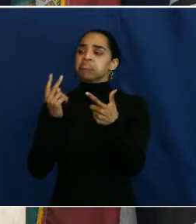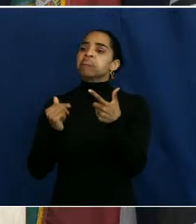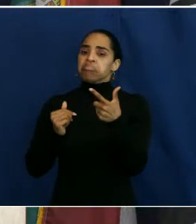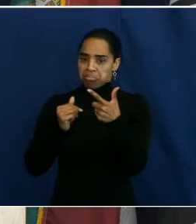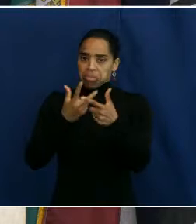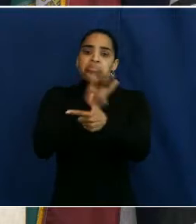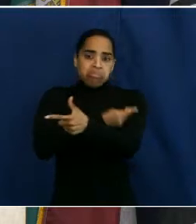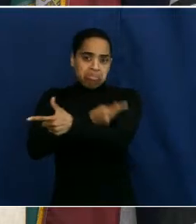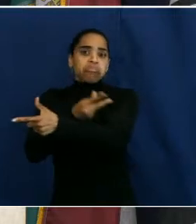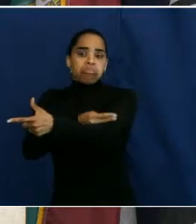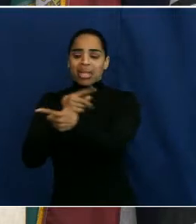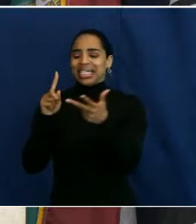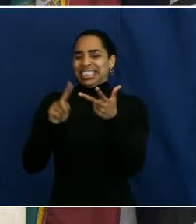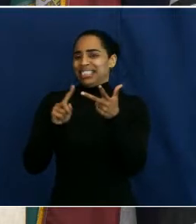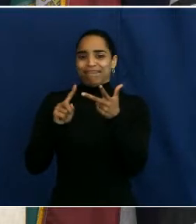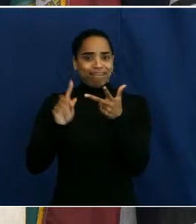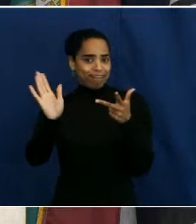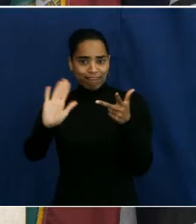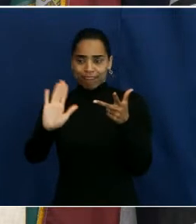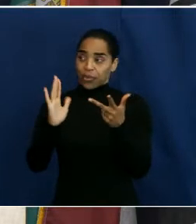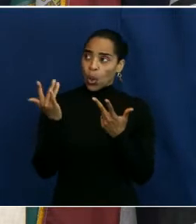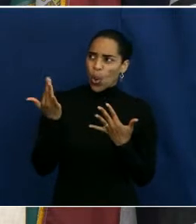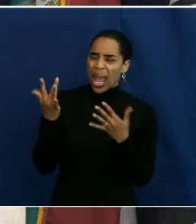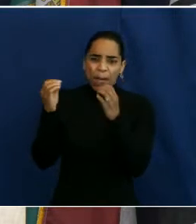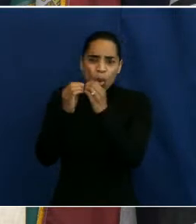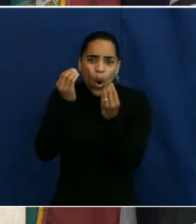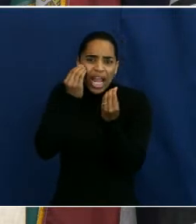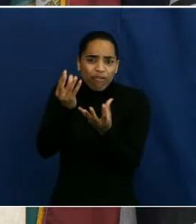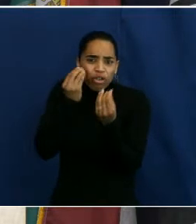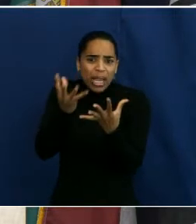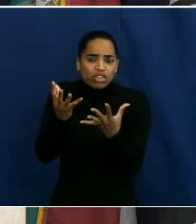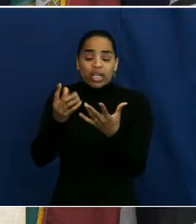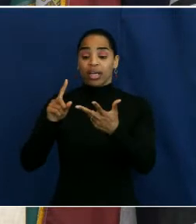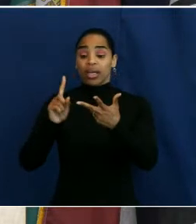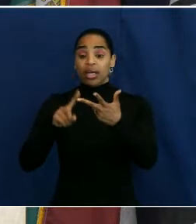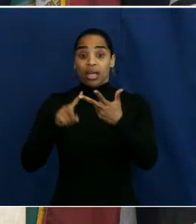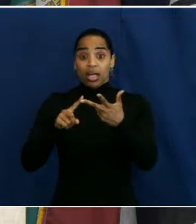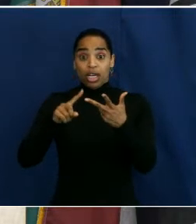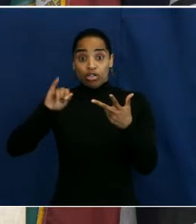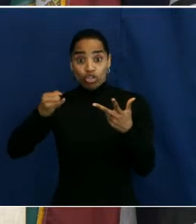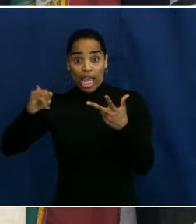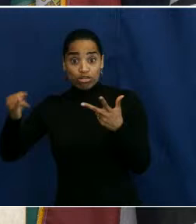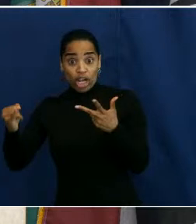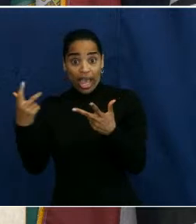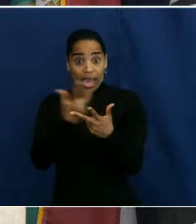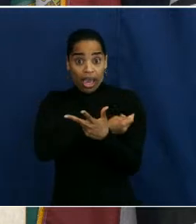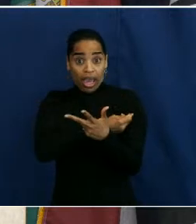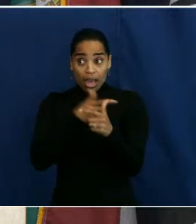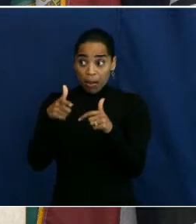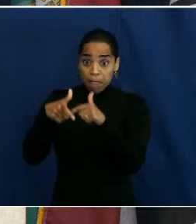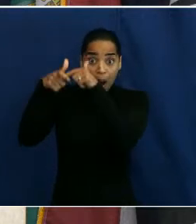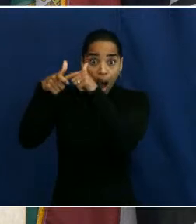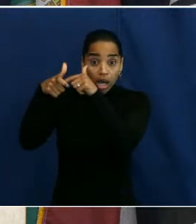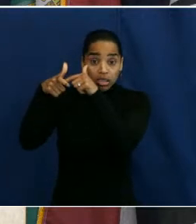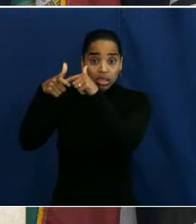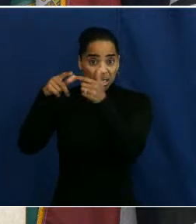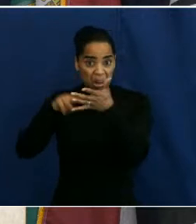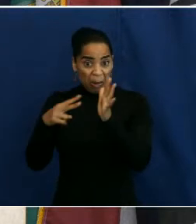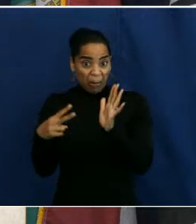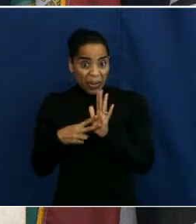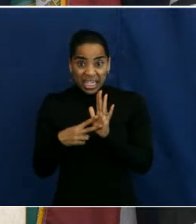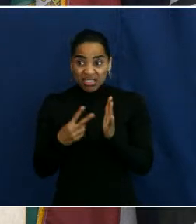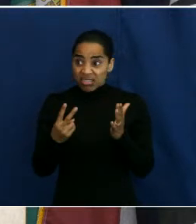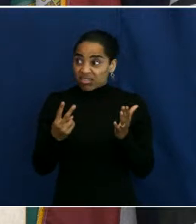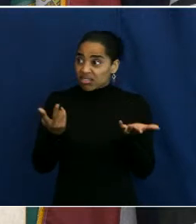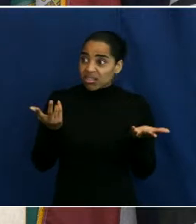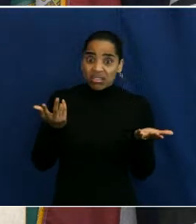information. I just wanted to share with you that this pause is going to have minimal to no substantive impact on our